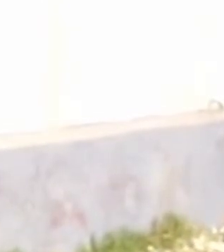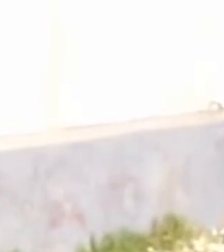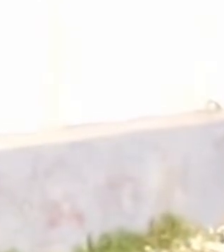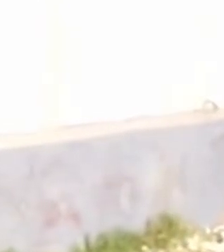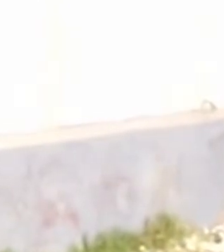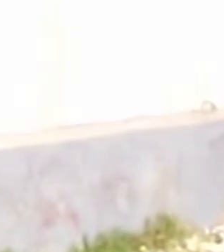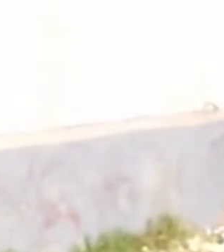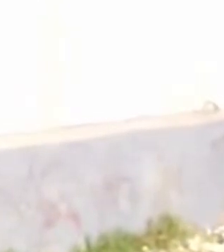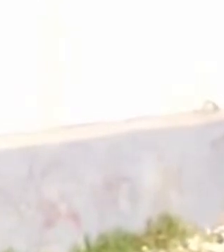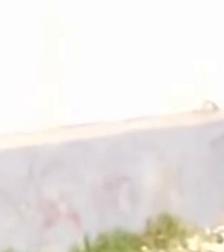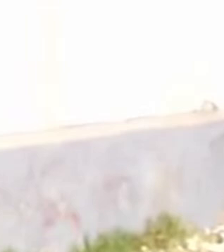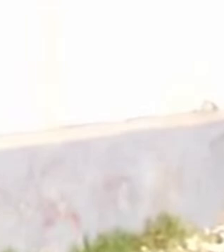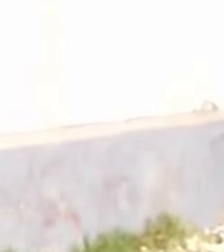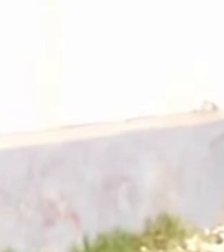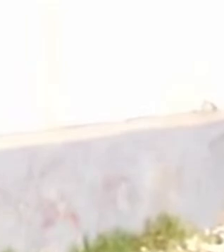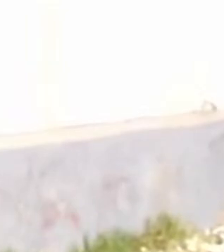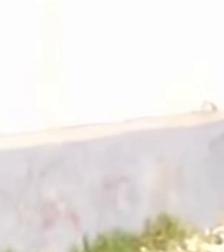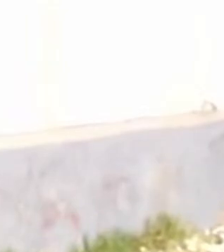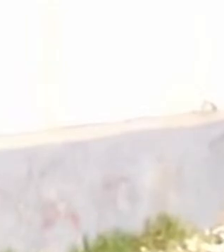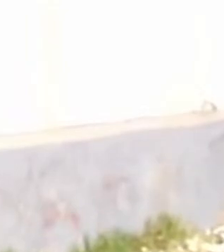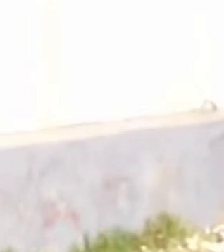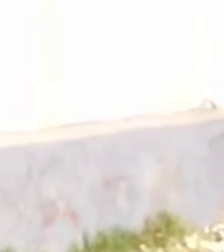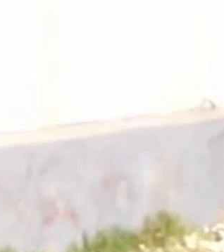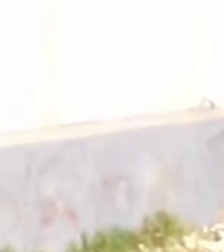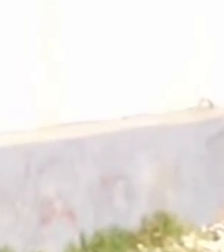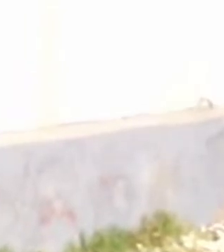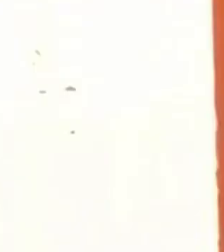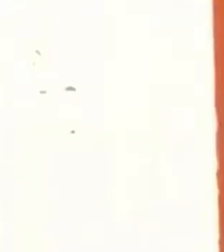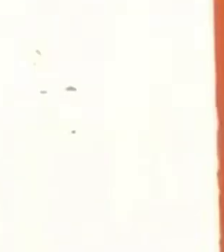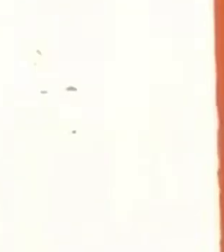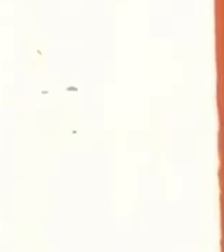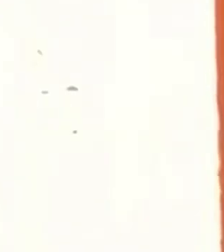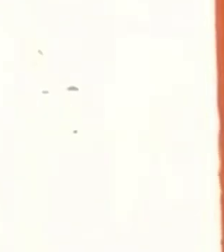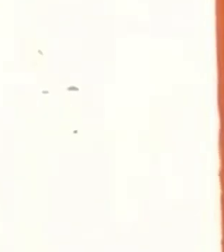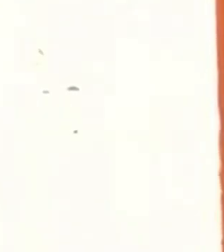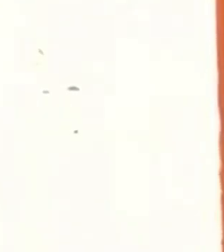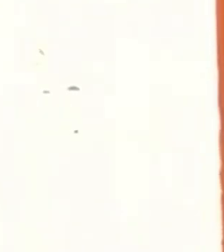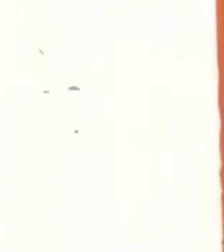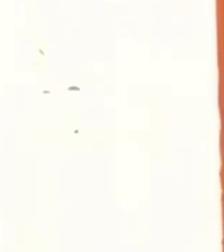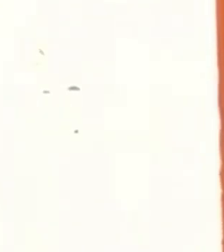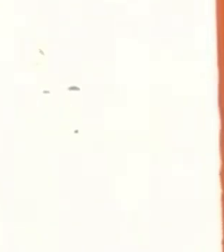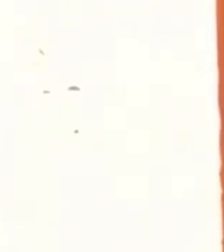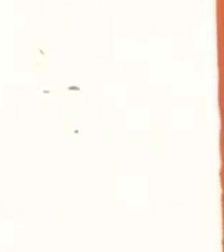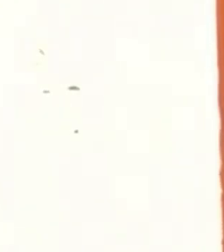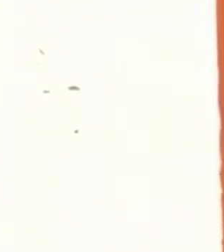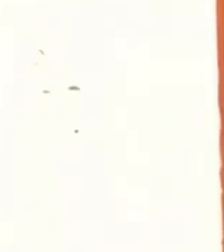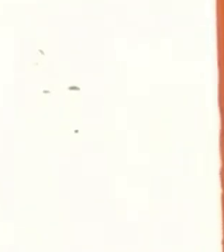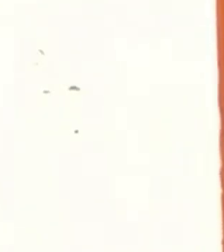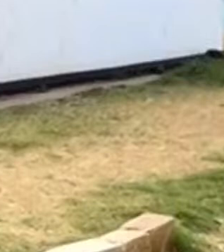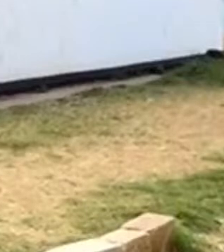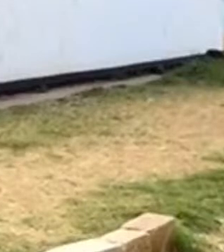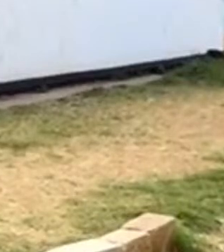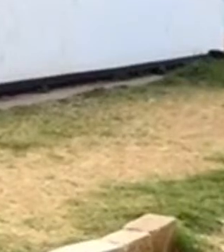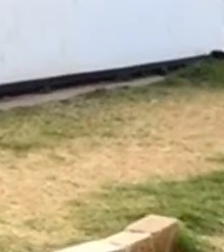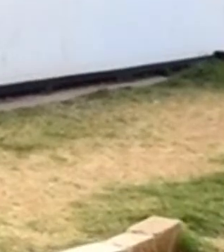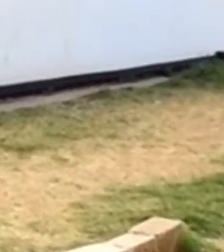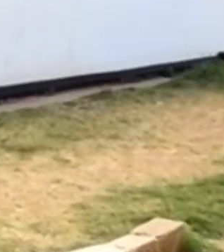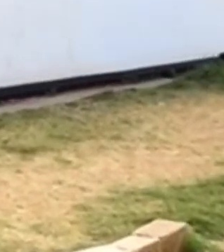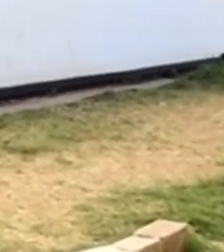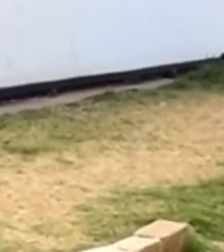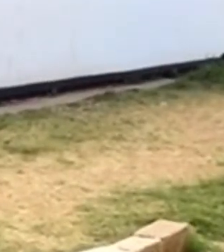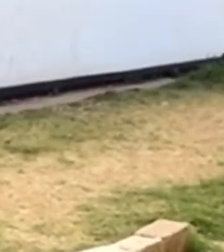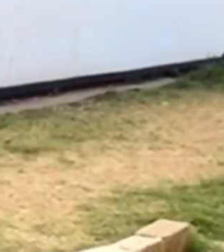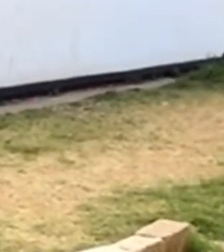are able to access services from this facility other than going to George or Matero Face level. It